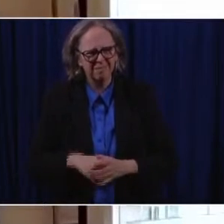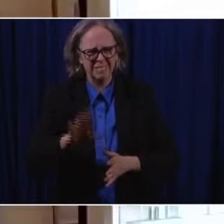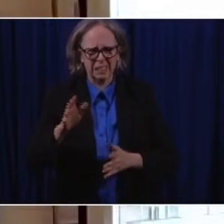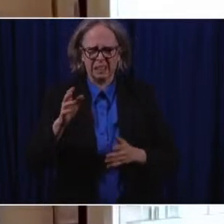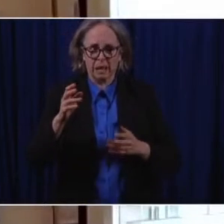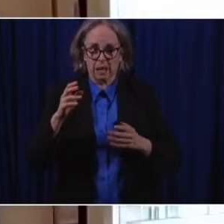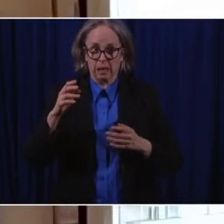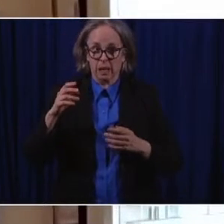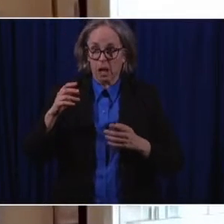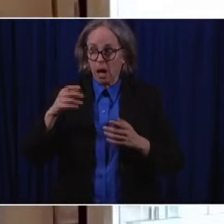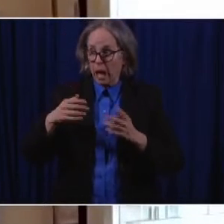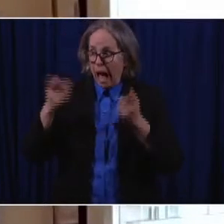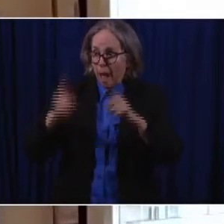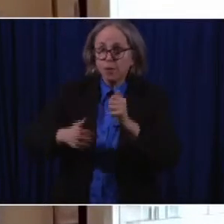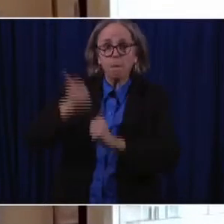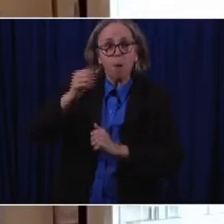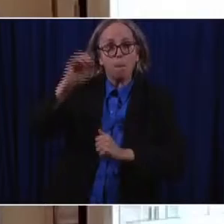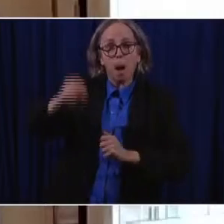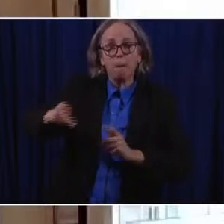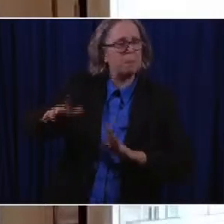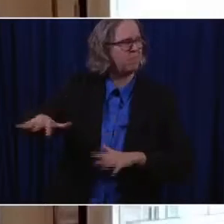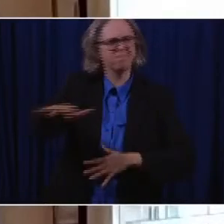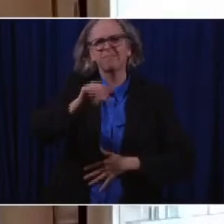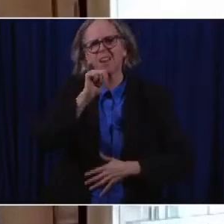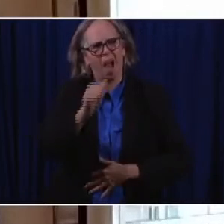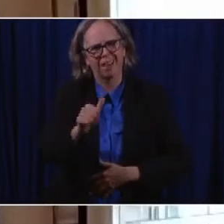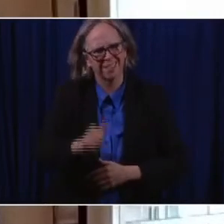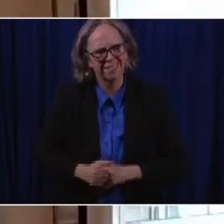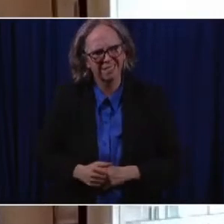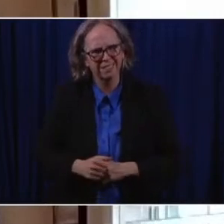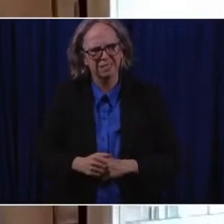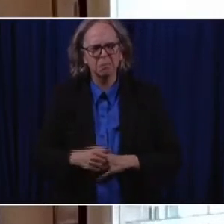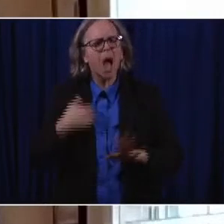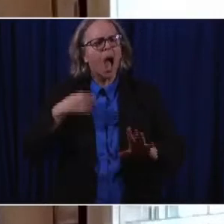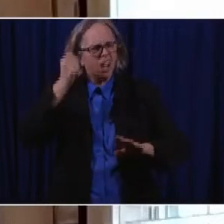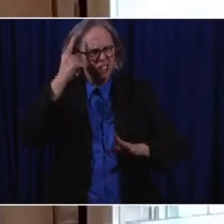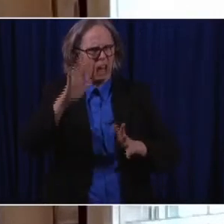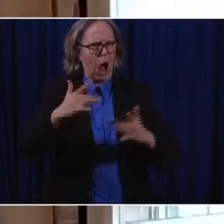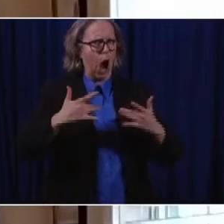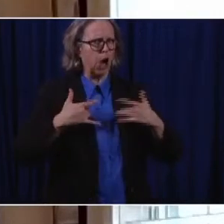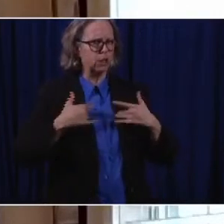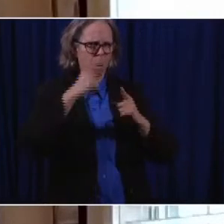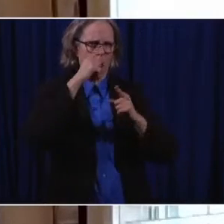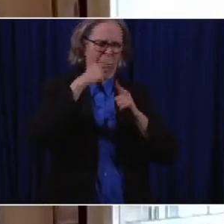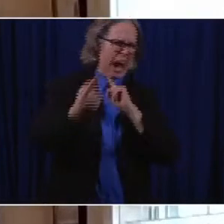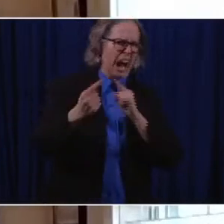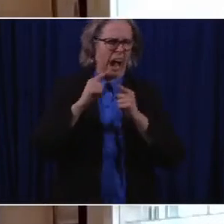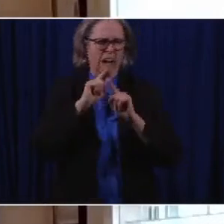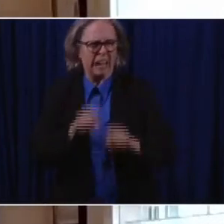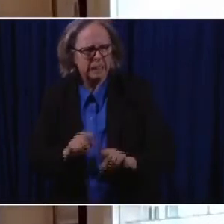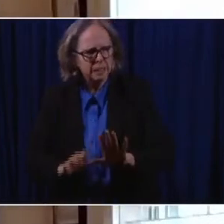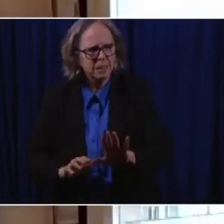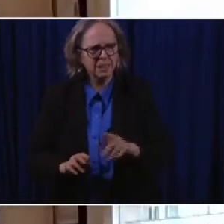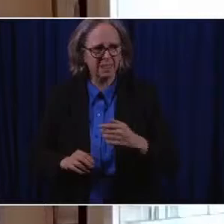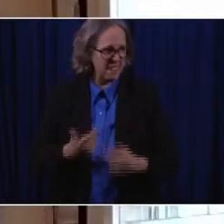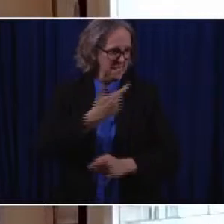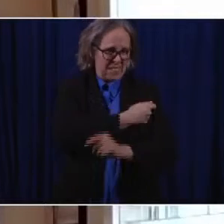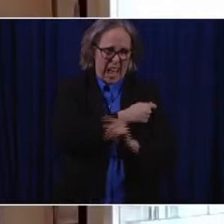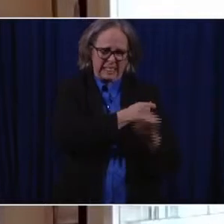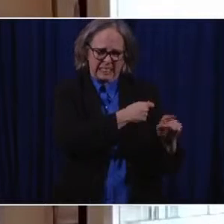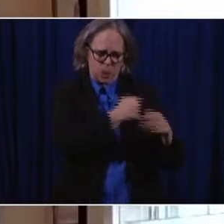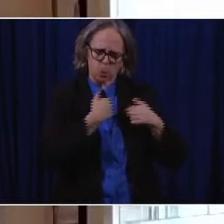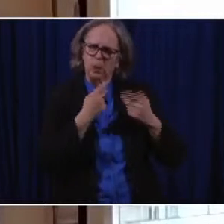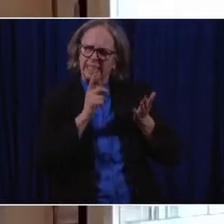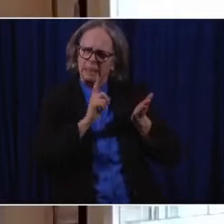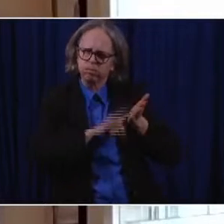concern, but the safety profile of this vaccine is very, very good. We are